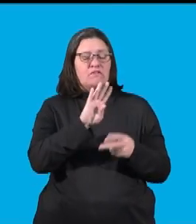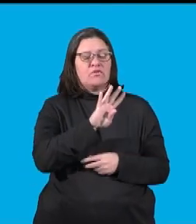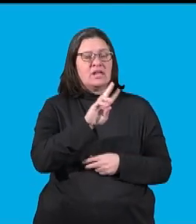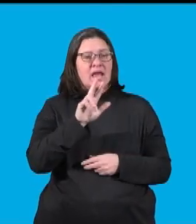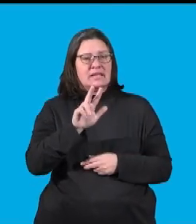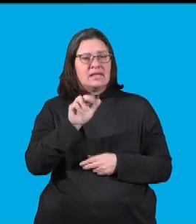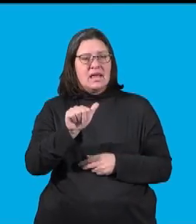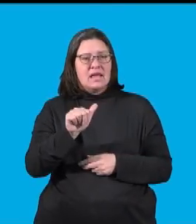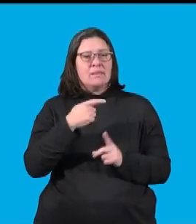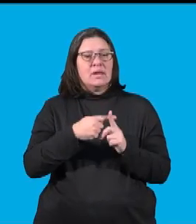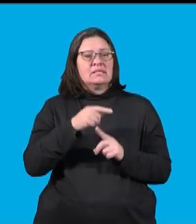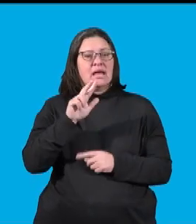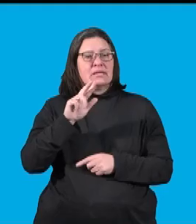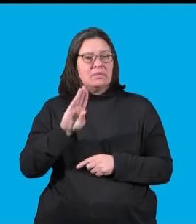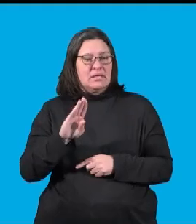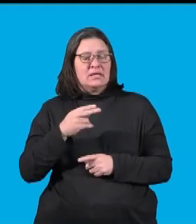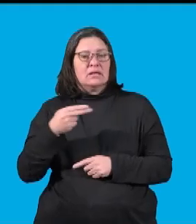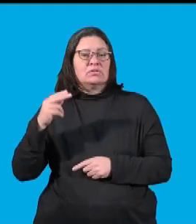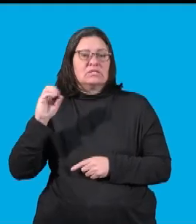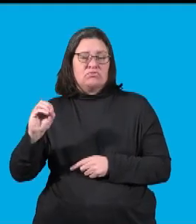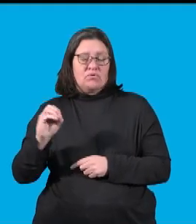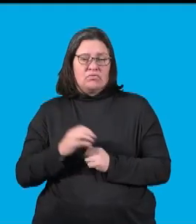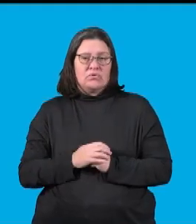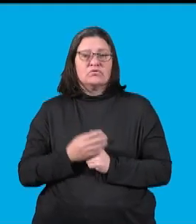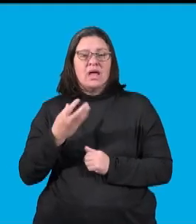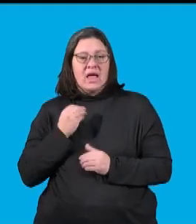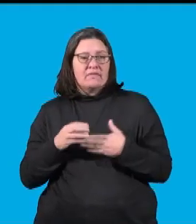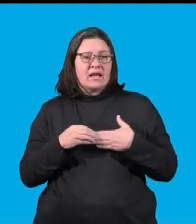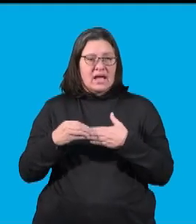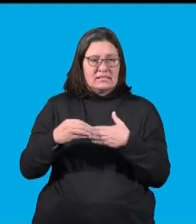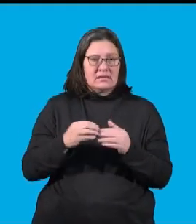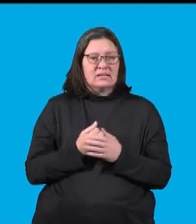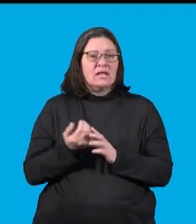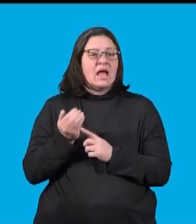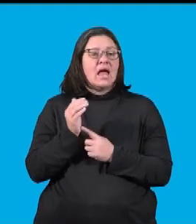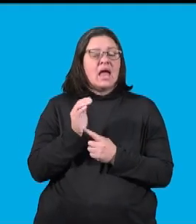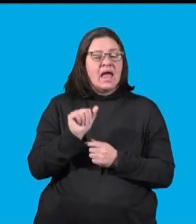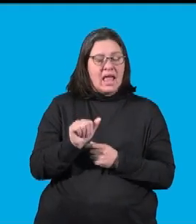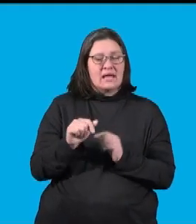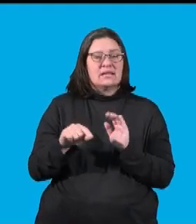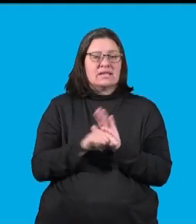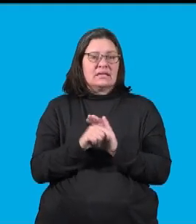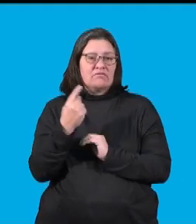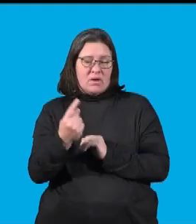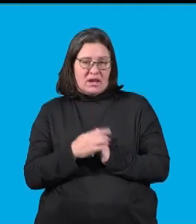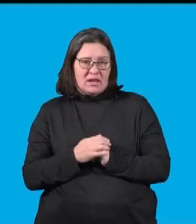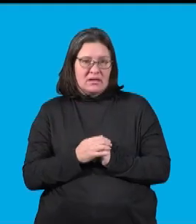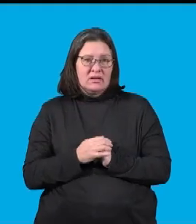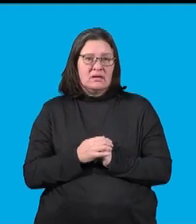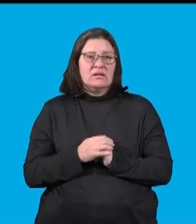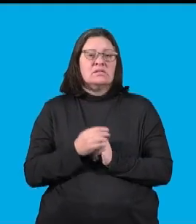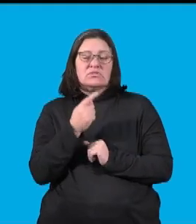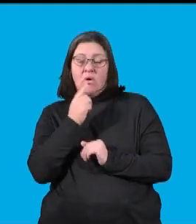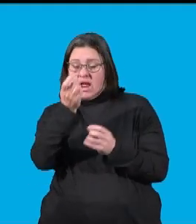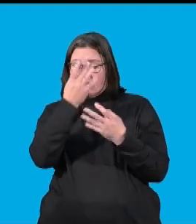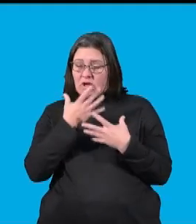is 48a plus 8b is equal to 0. We've got a guide. We know we've got to show that a is -1 and 6. This